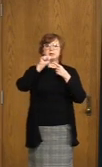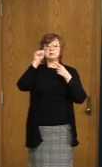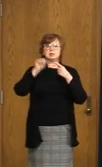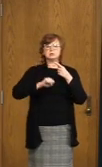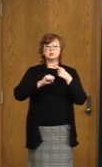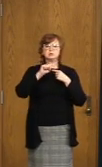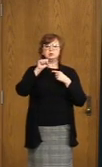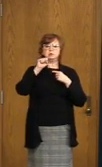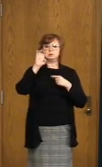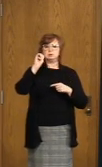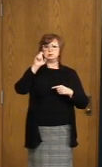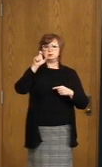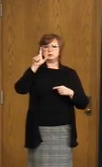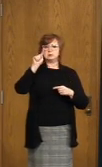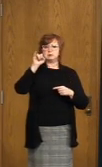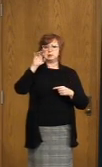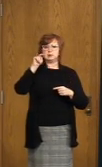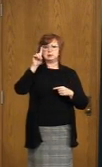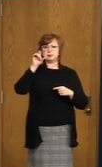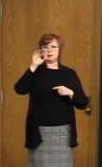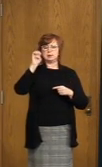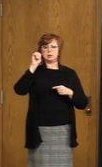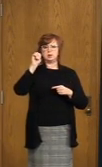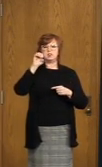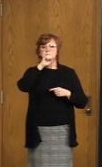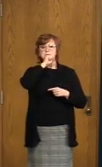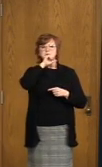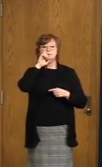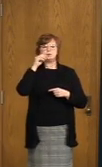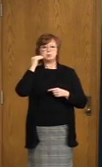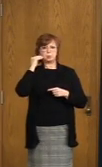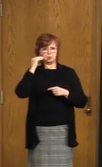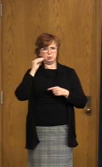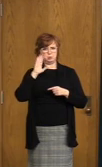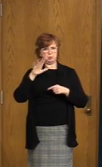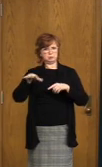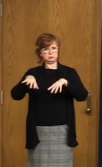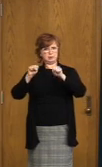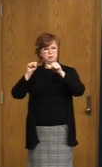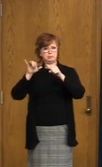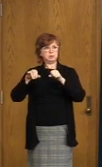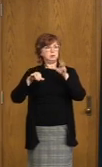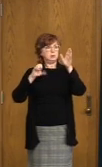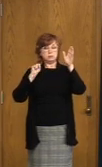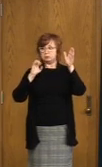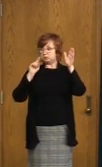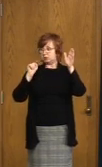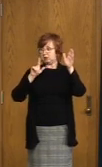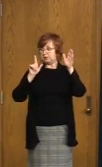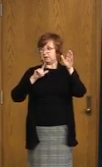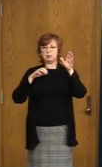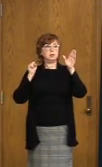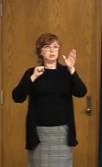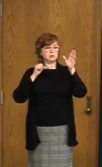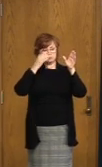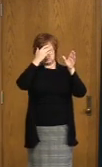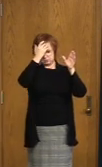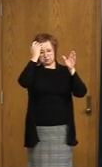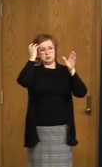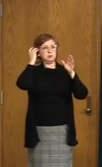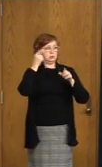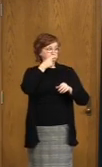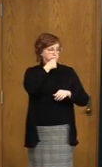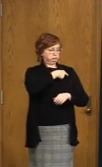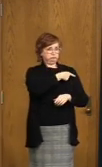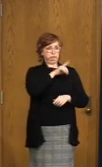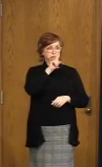is the SHA planning on taking over daily operations, kind of similar to what they did in Regina? Is it Scott on the phone? Scott, I would